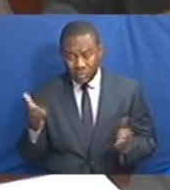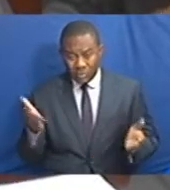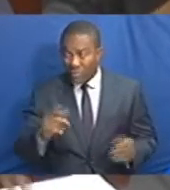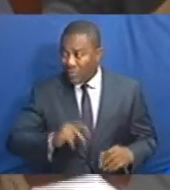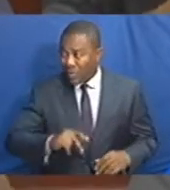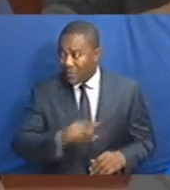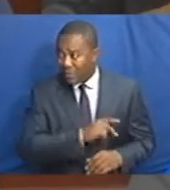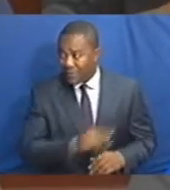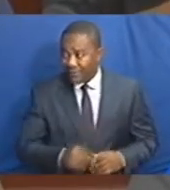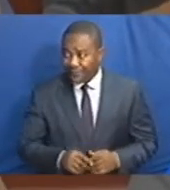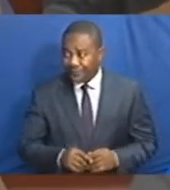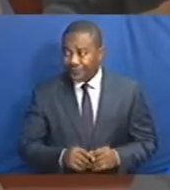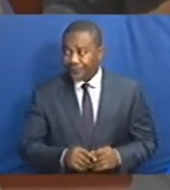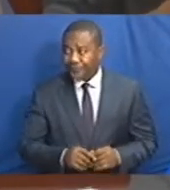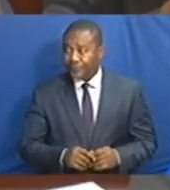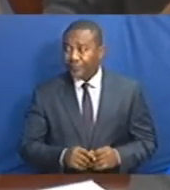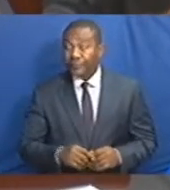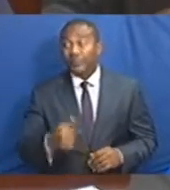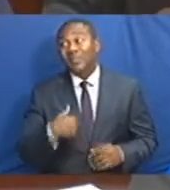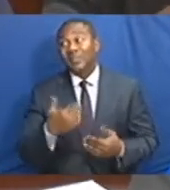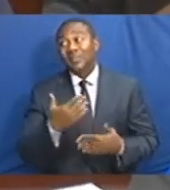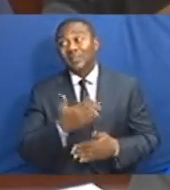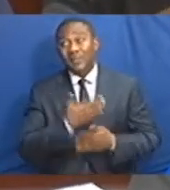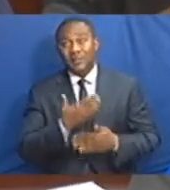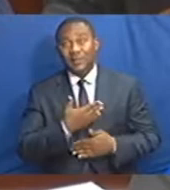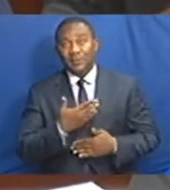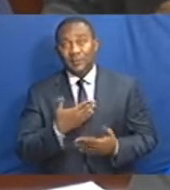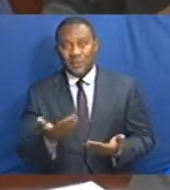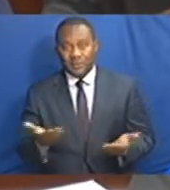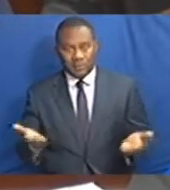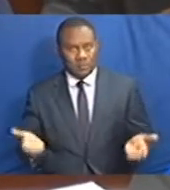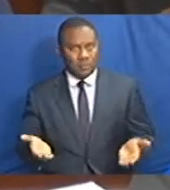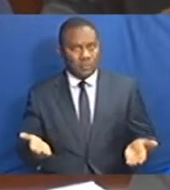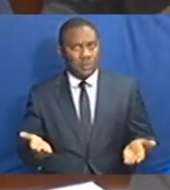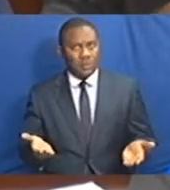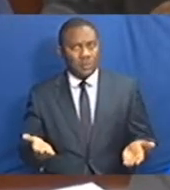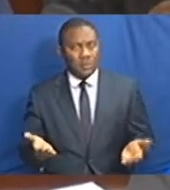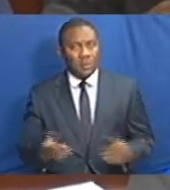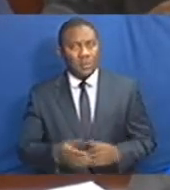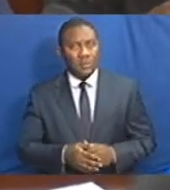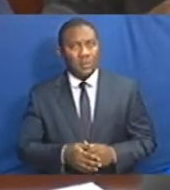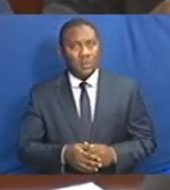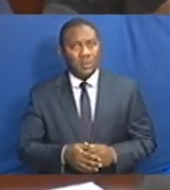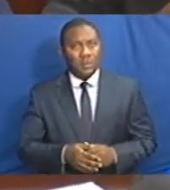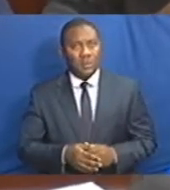House. I'm happy to be here this morning because of